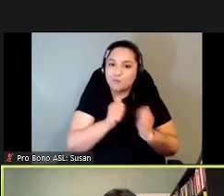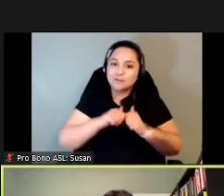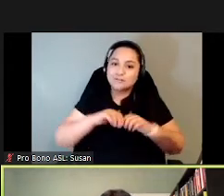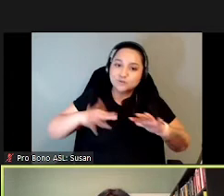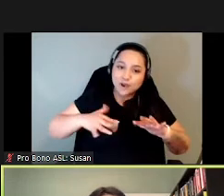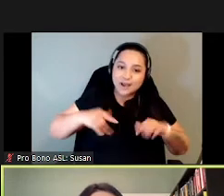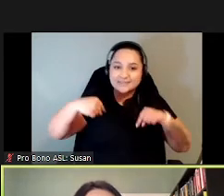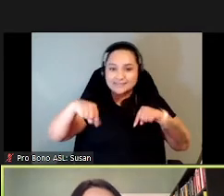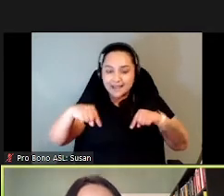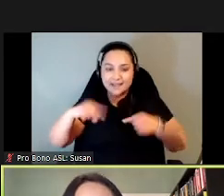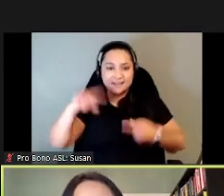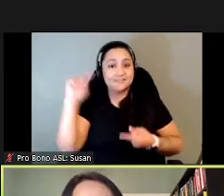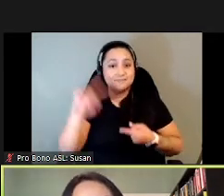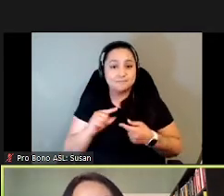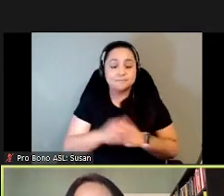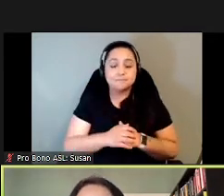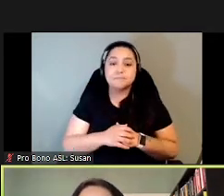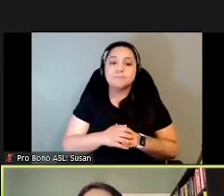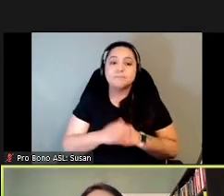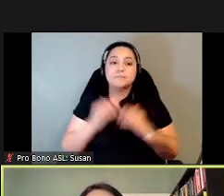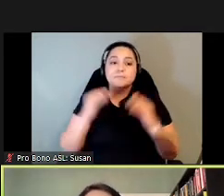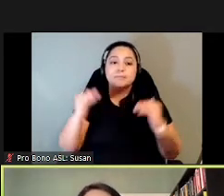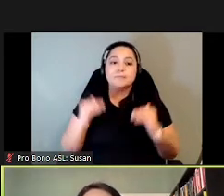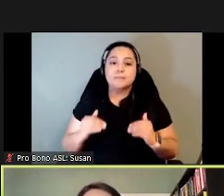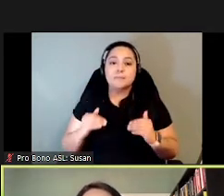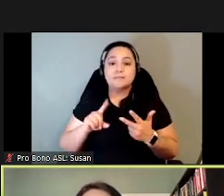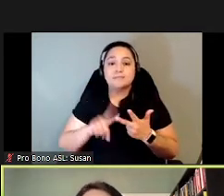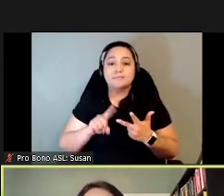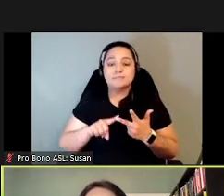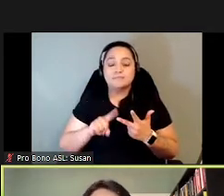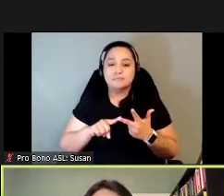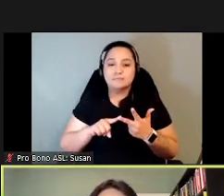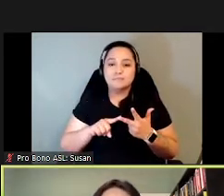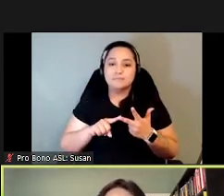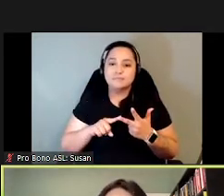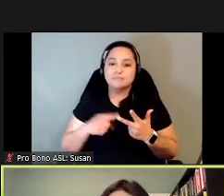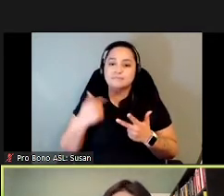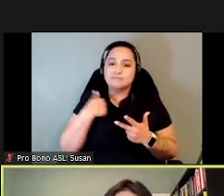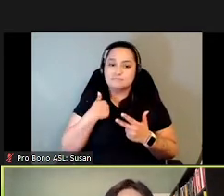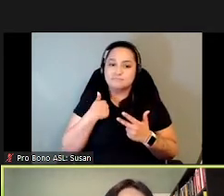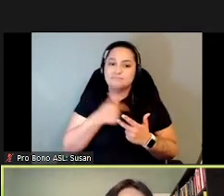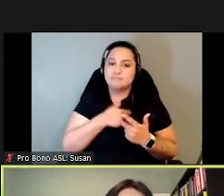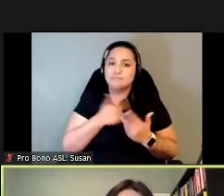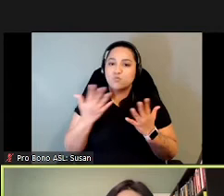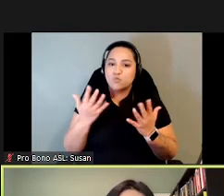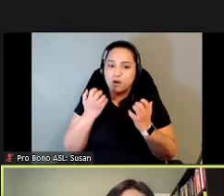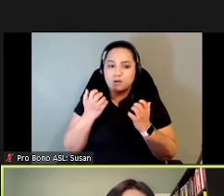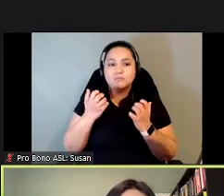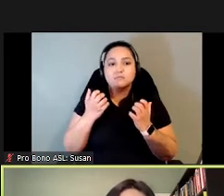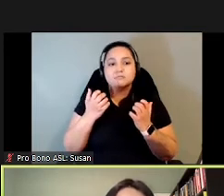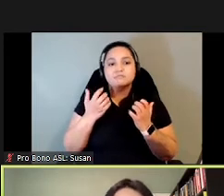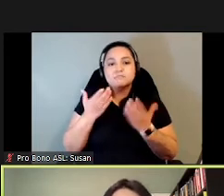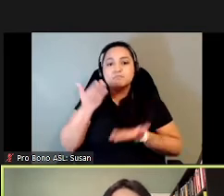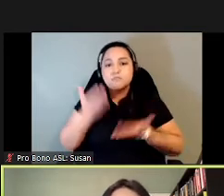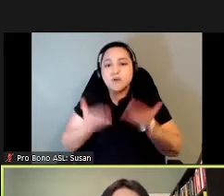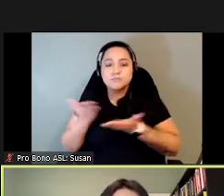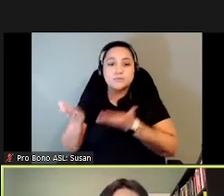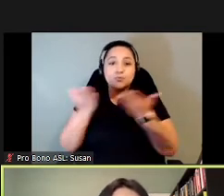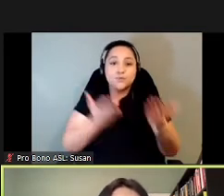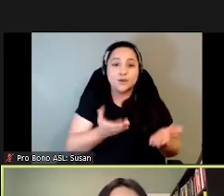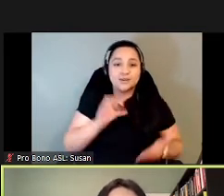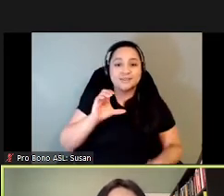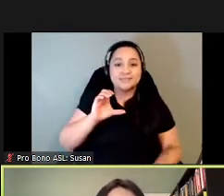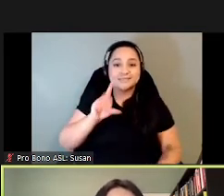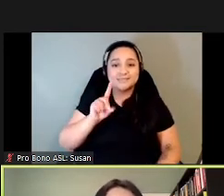One more dream that I have is to research the possibility of bringing CDIM to public schools as part of social emotional